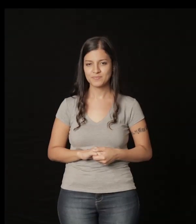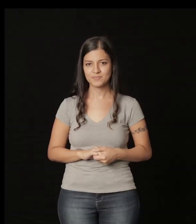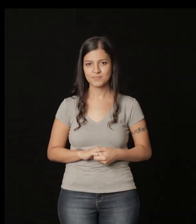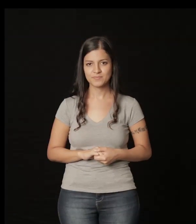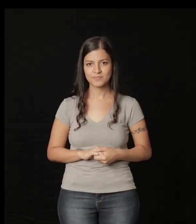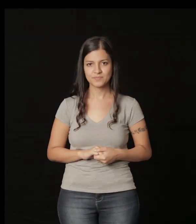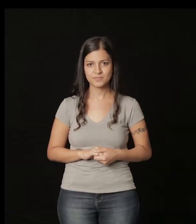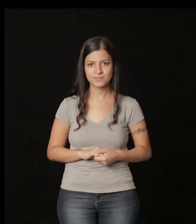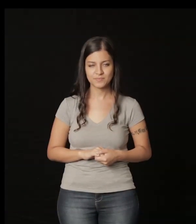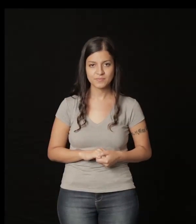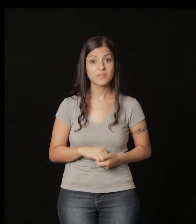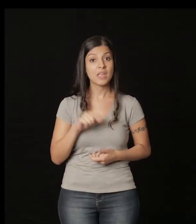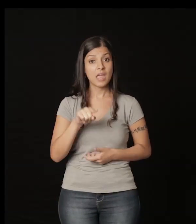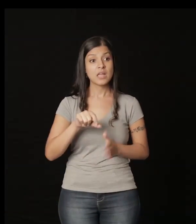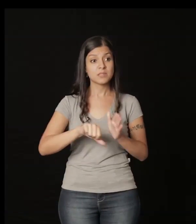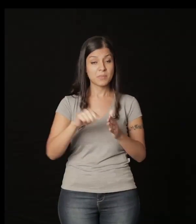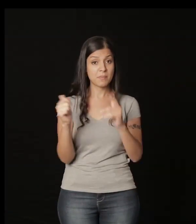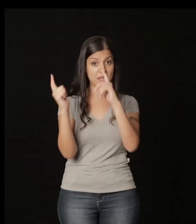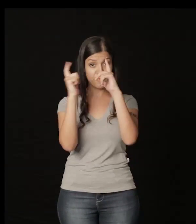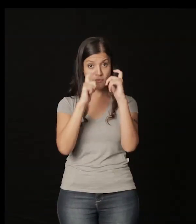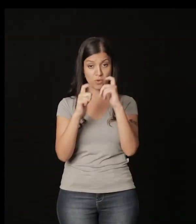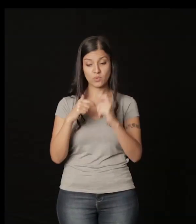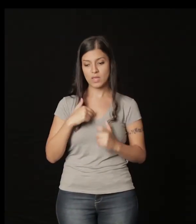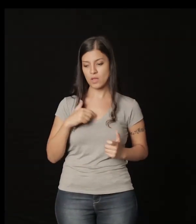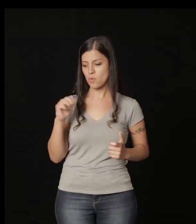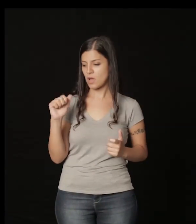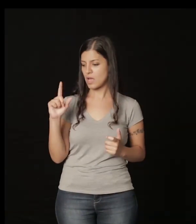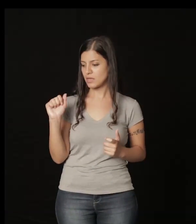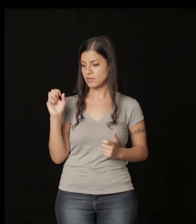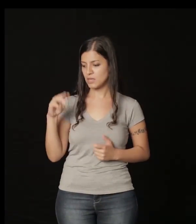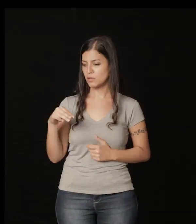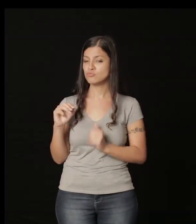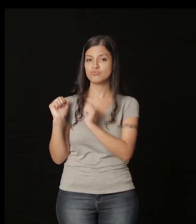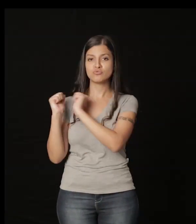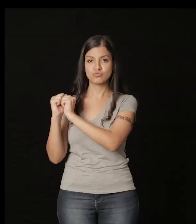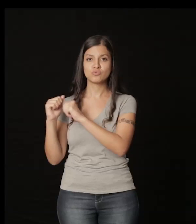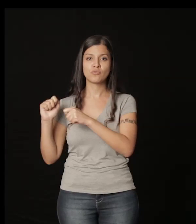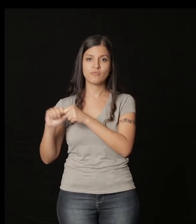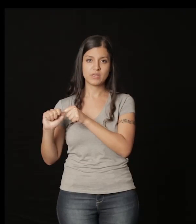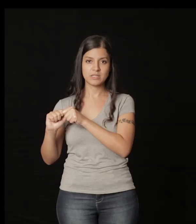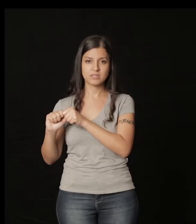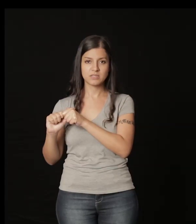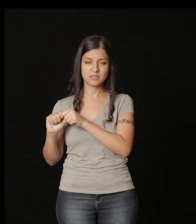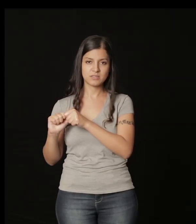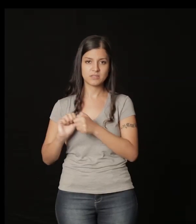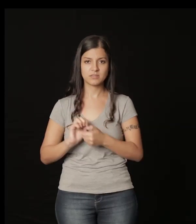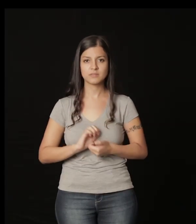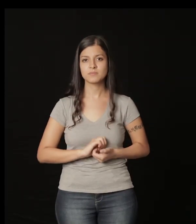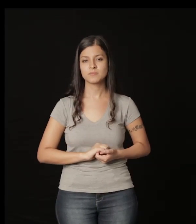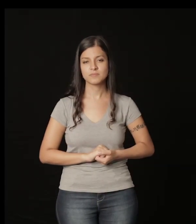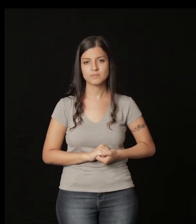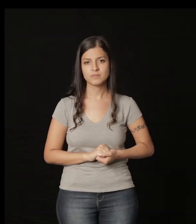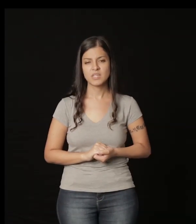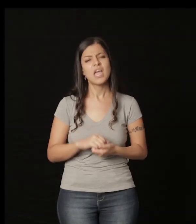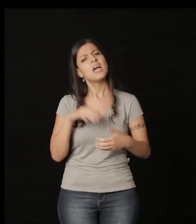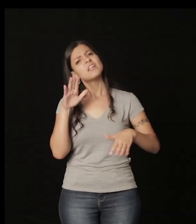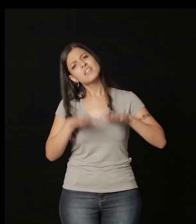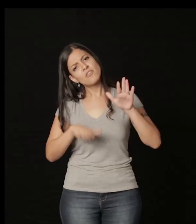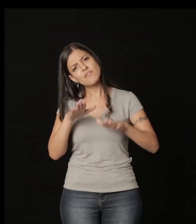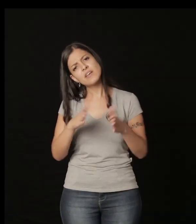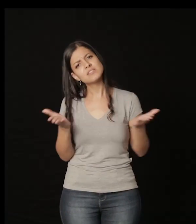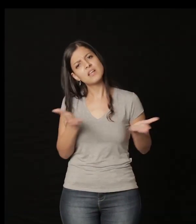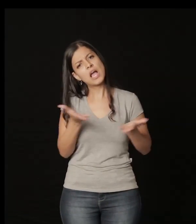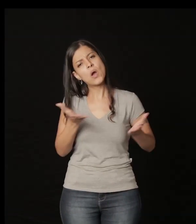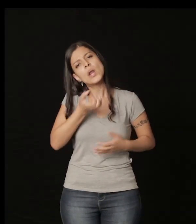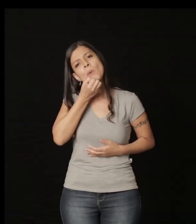Well, this is the first picture that Adam and I ever took together. And maybe now's a